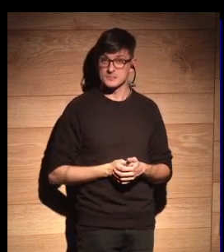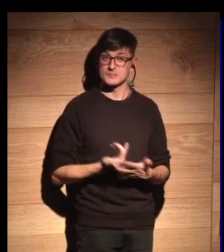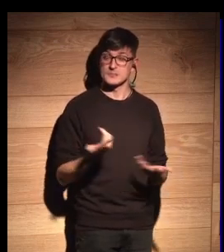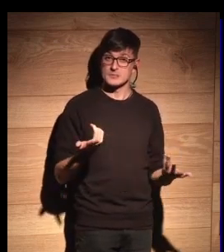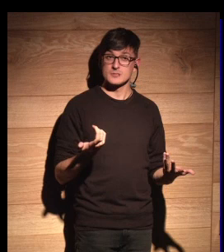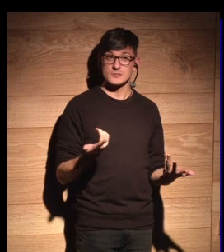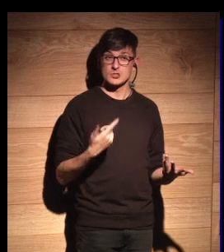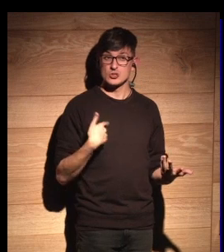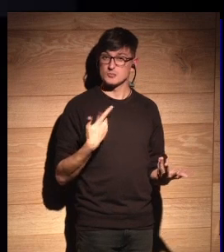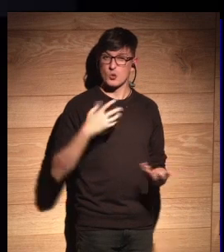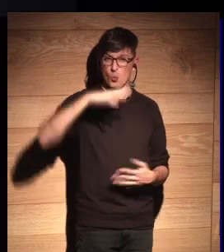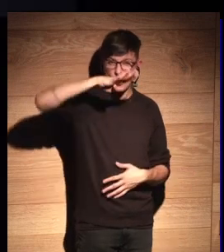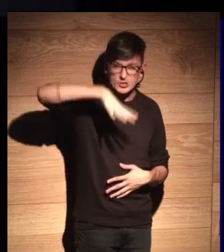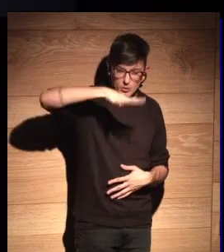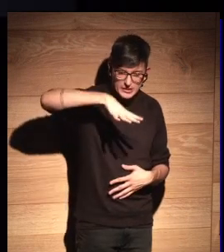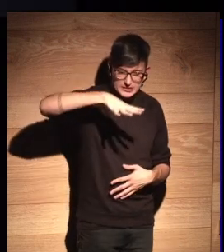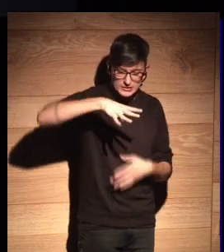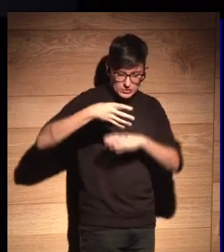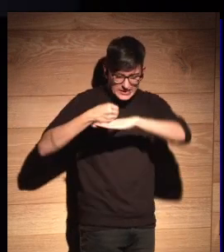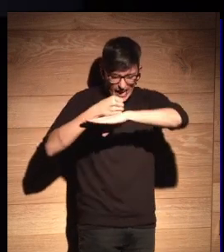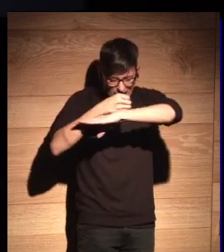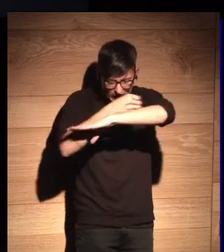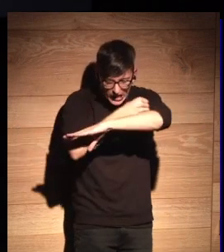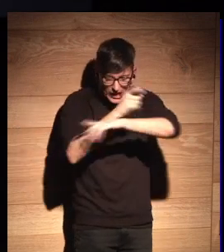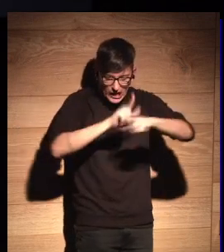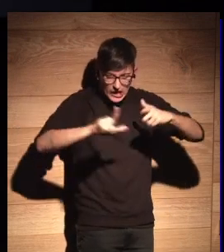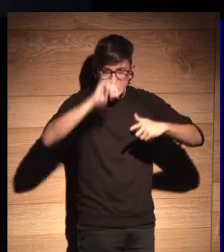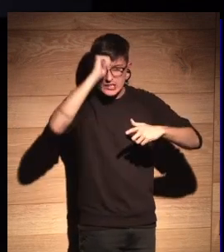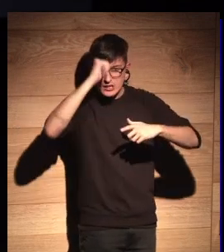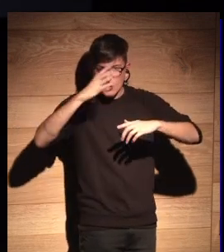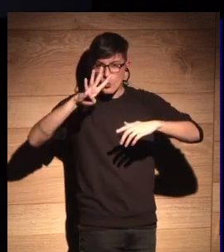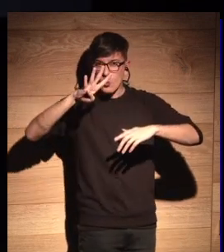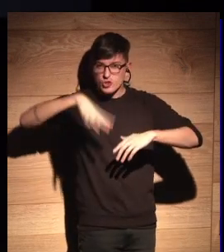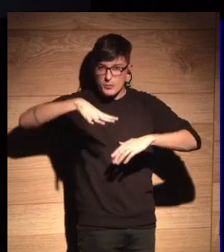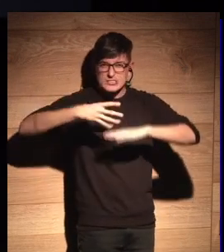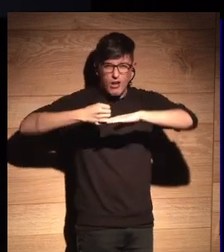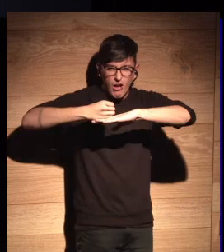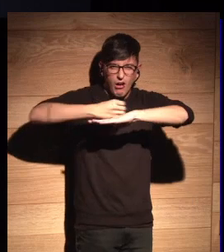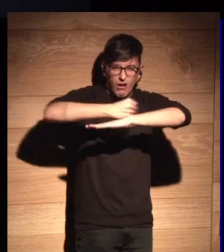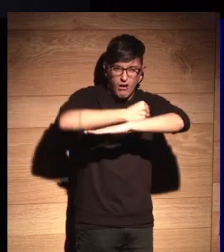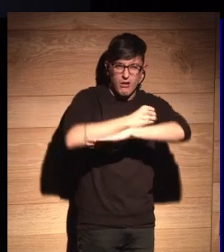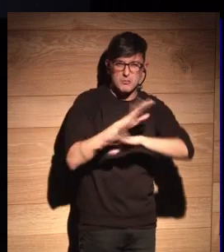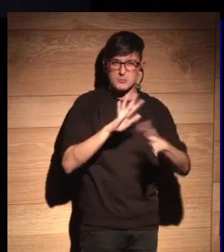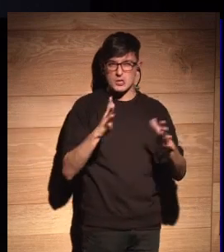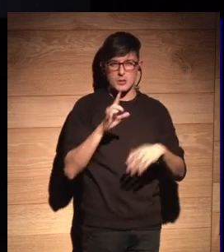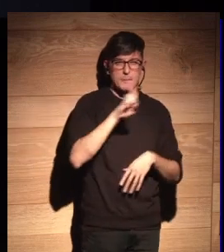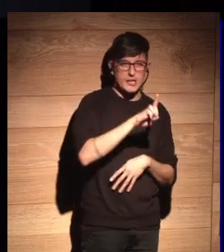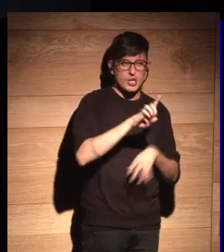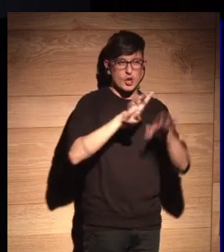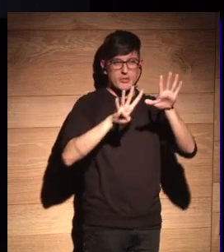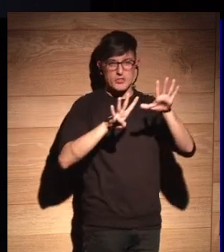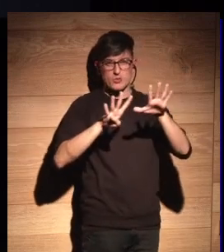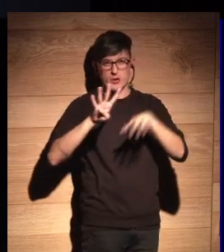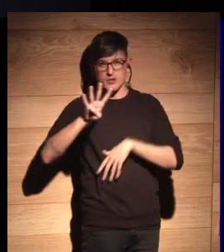on the train in India doing a story back in 1984, going from basically Pakistan through India